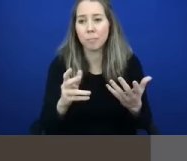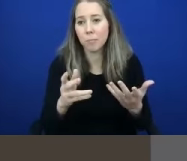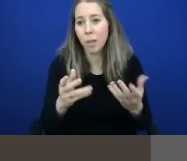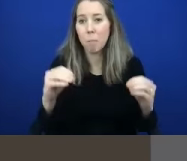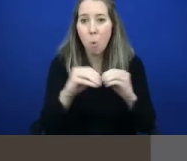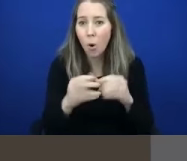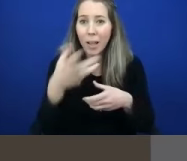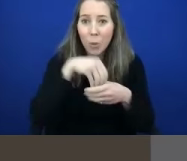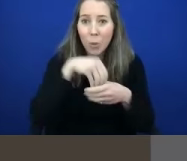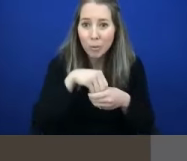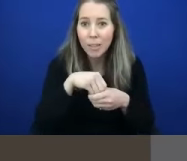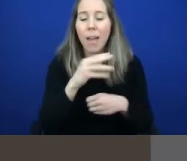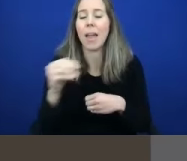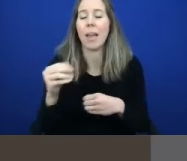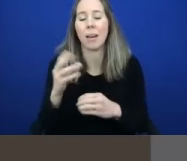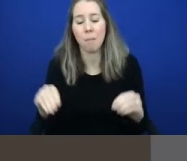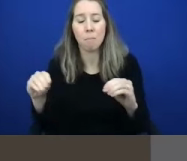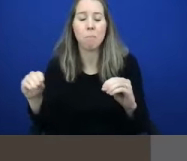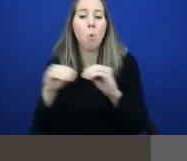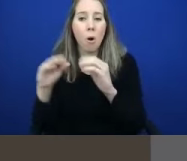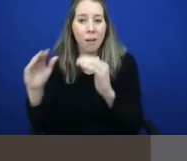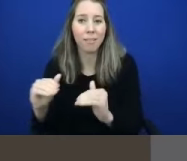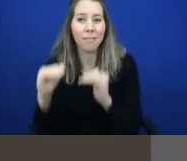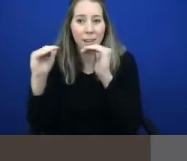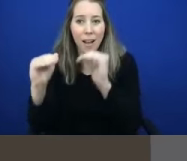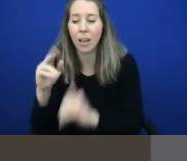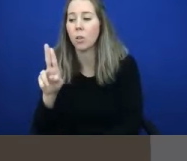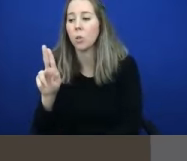more inclusive and have high utility value.